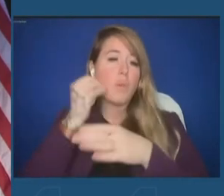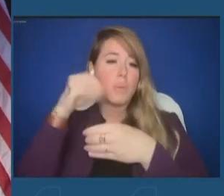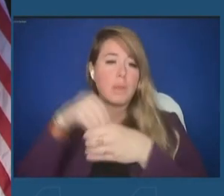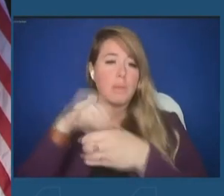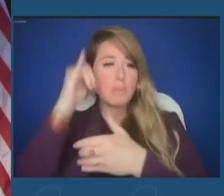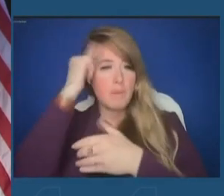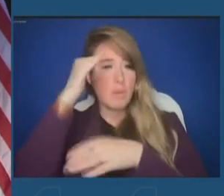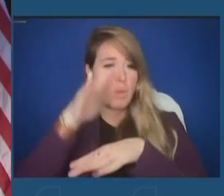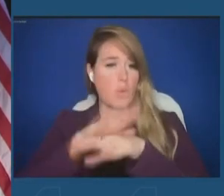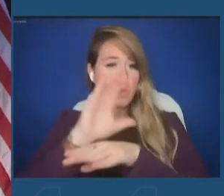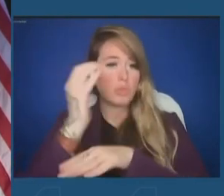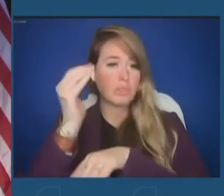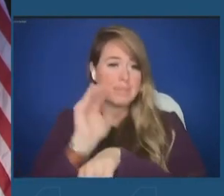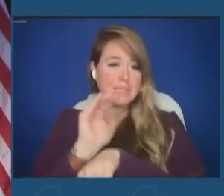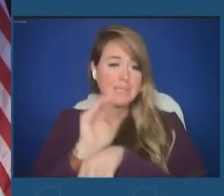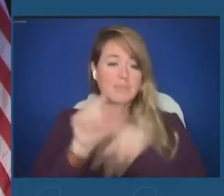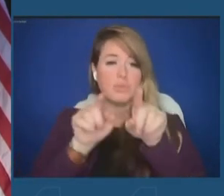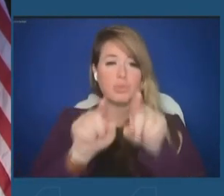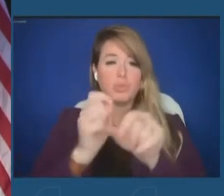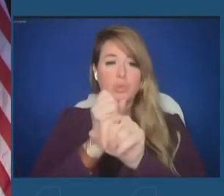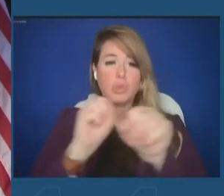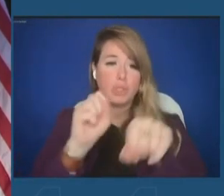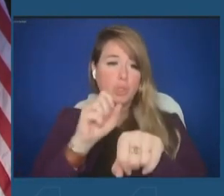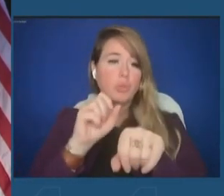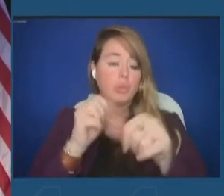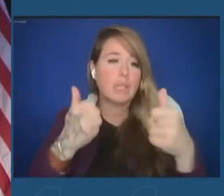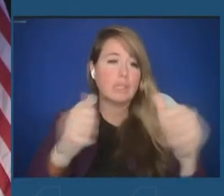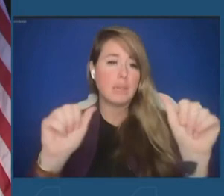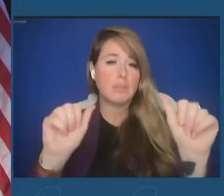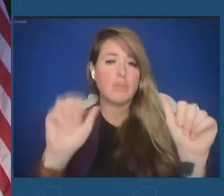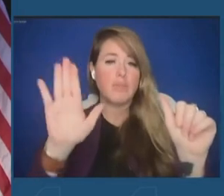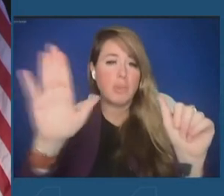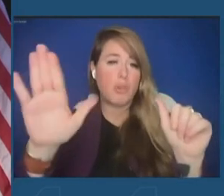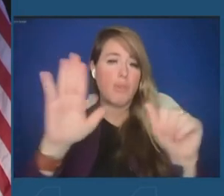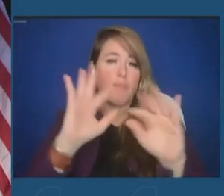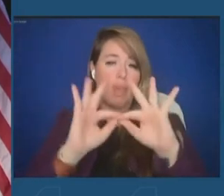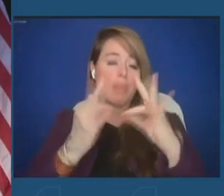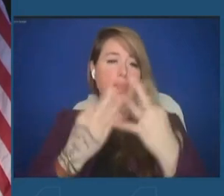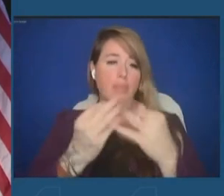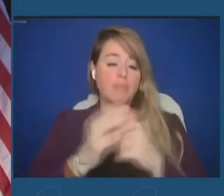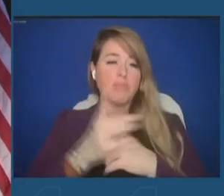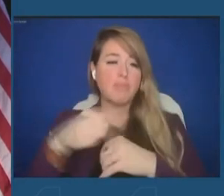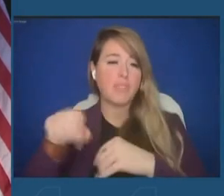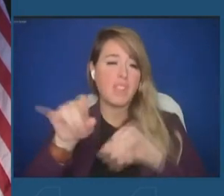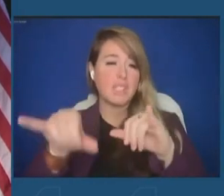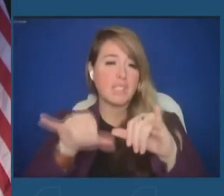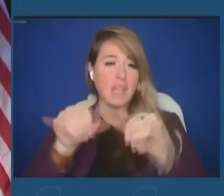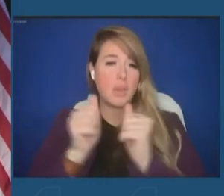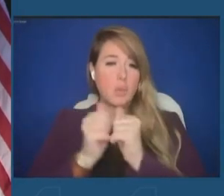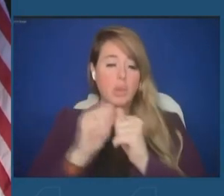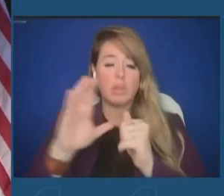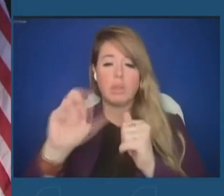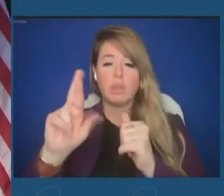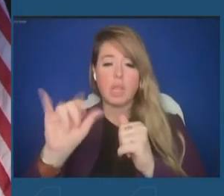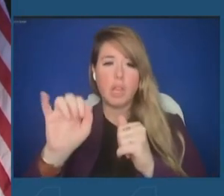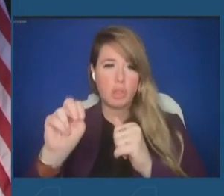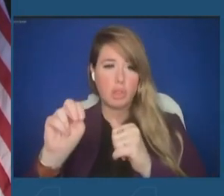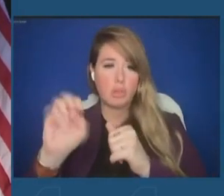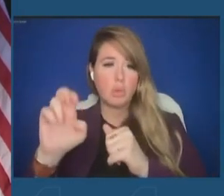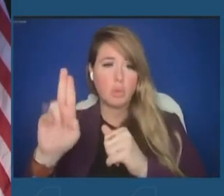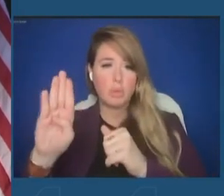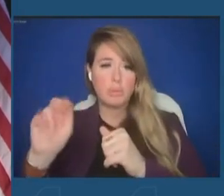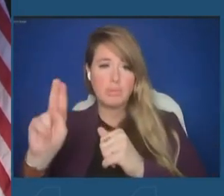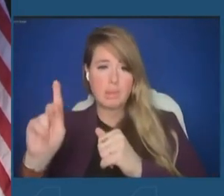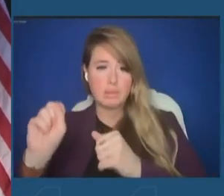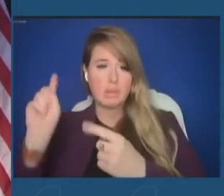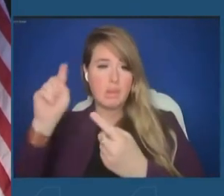Christmas Eve, during a rescue attempt by the woman's family. They stayed with Carolyn Eubanks until help